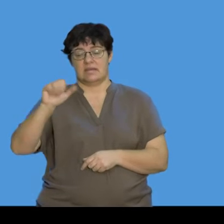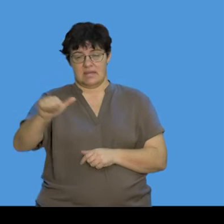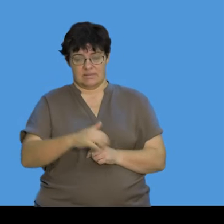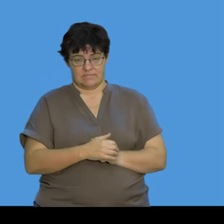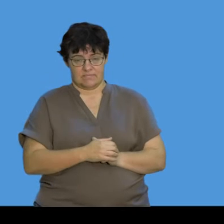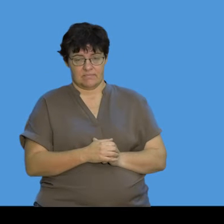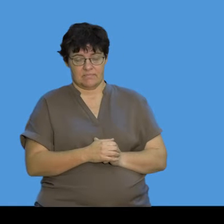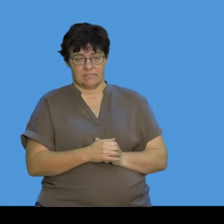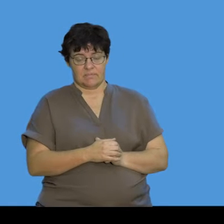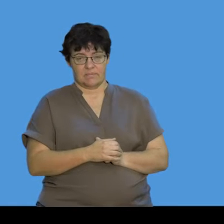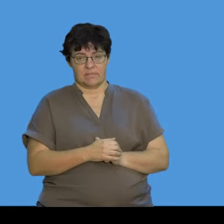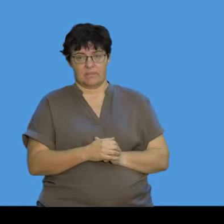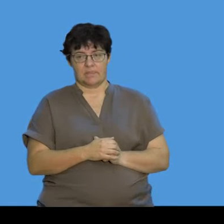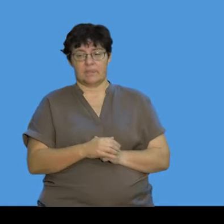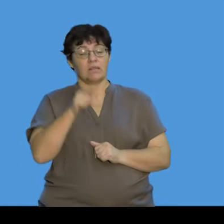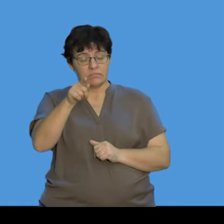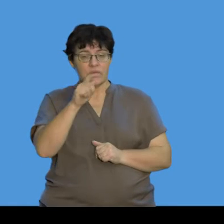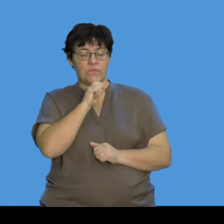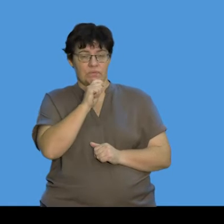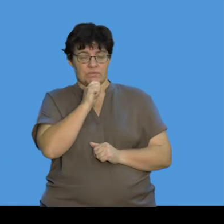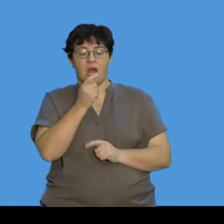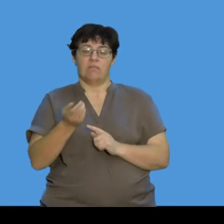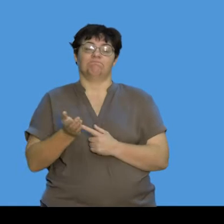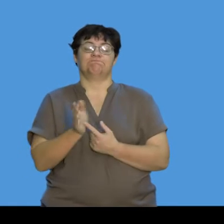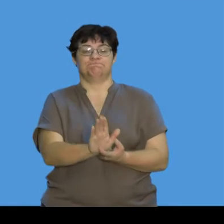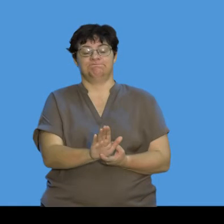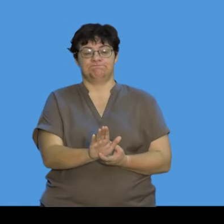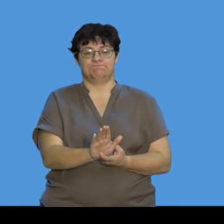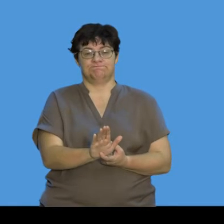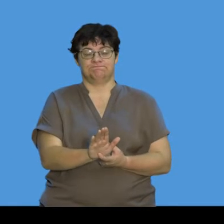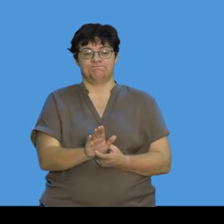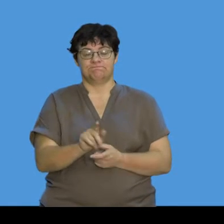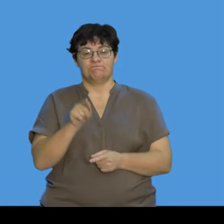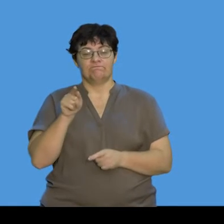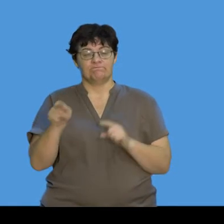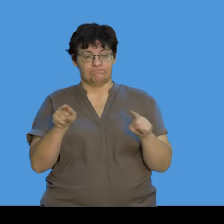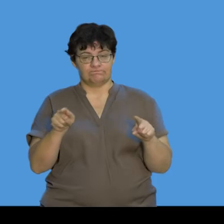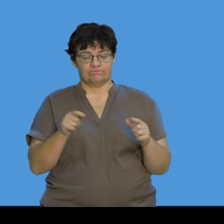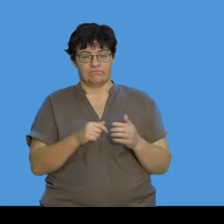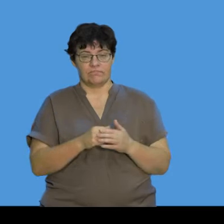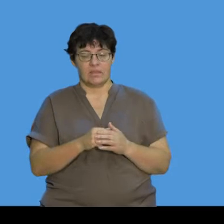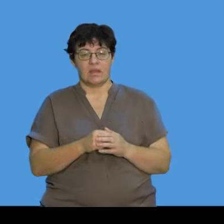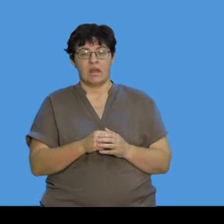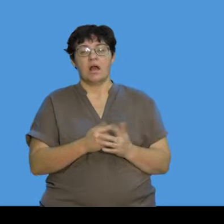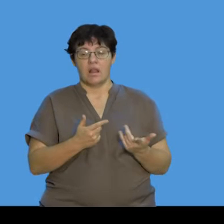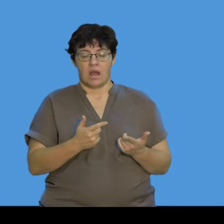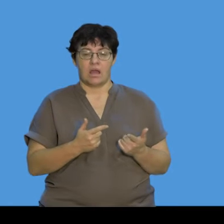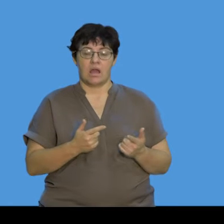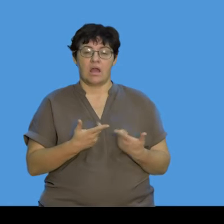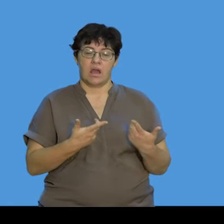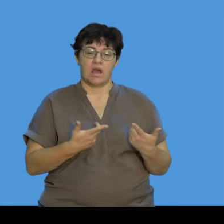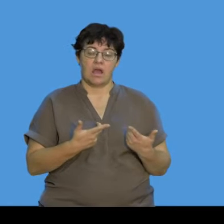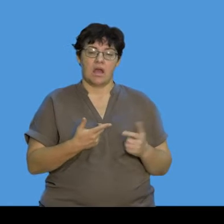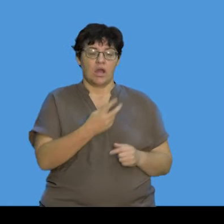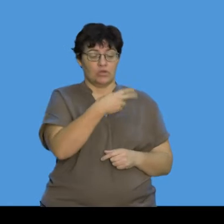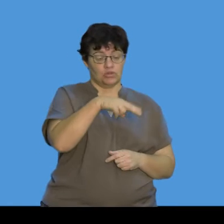BCA. Good. Then we're going to use this to then show that the two the square of the longer side is